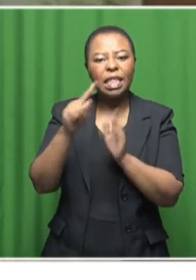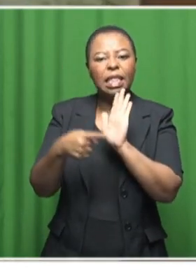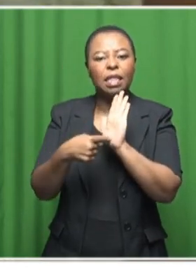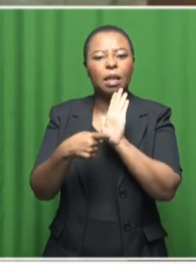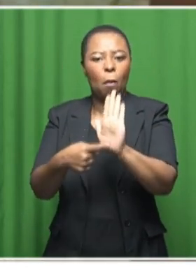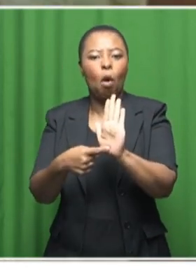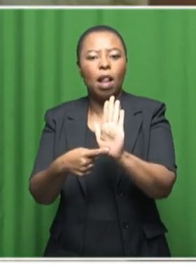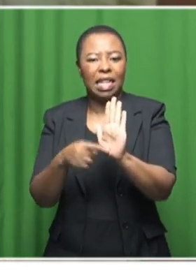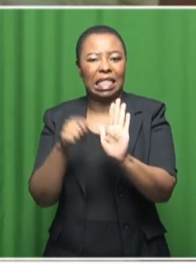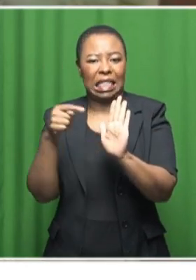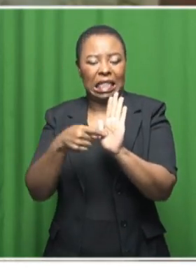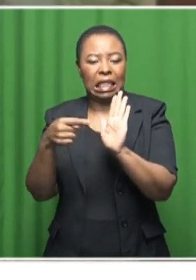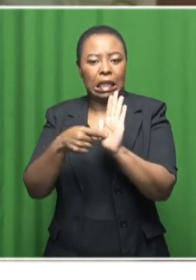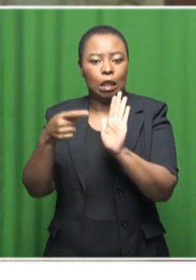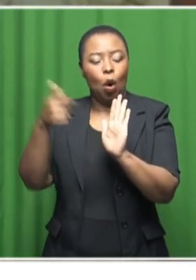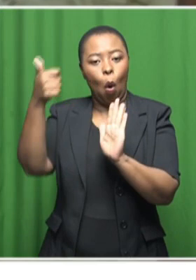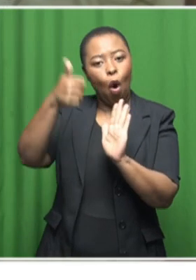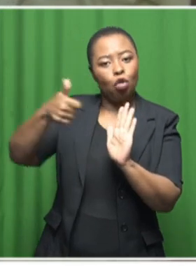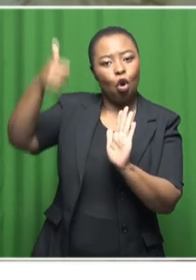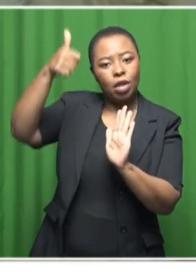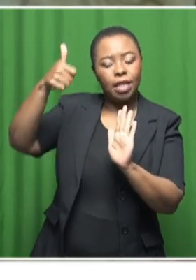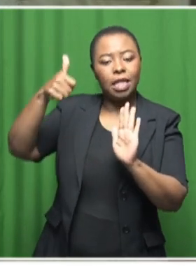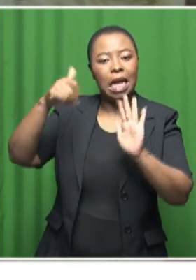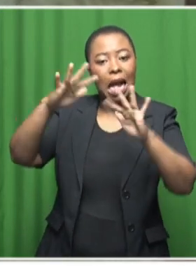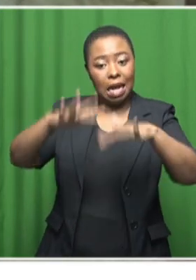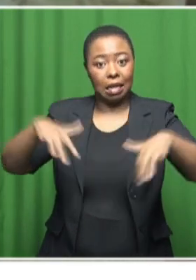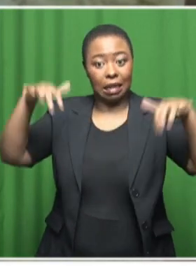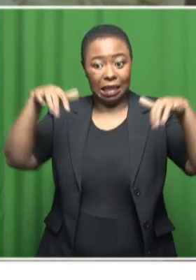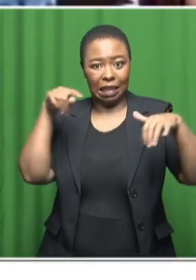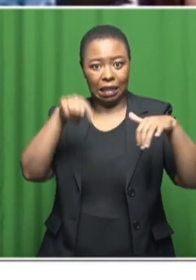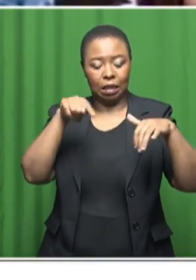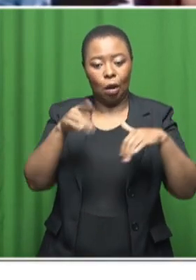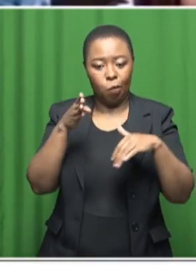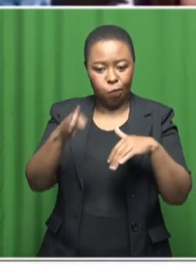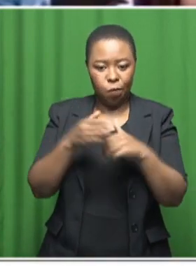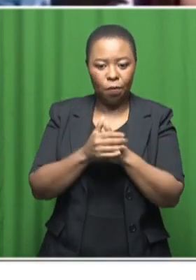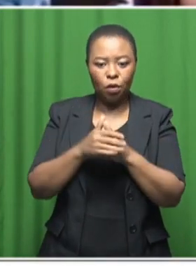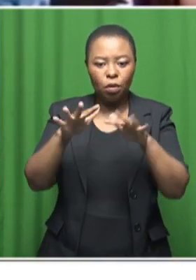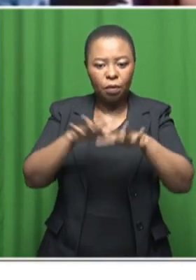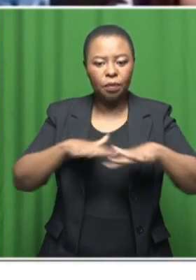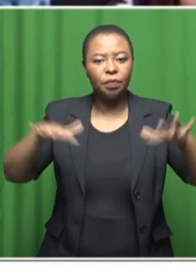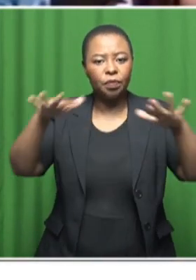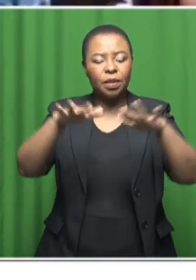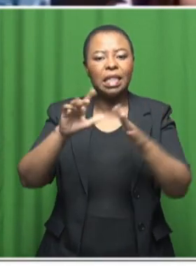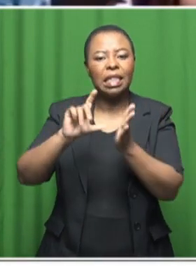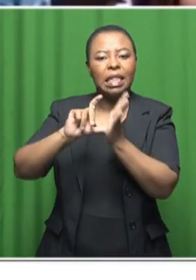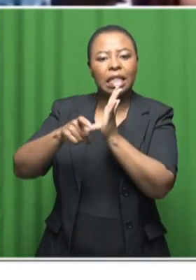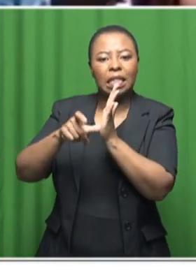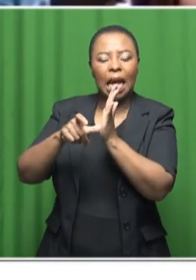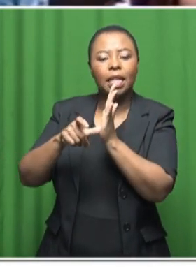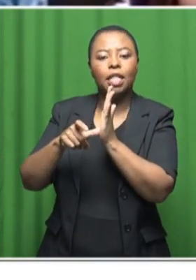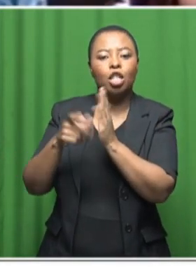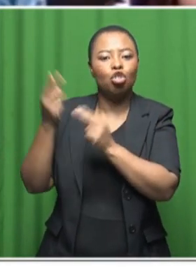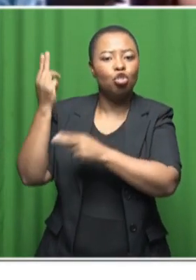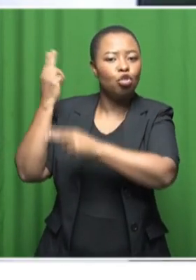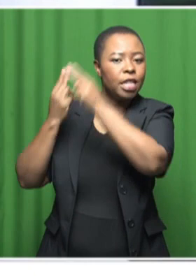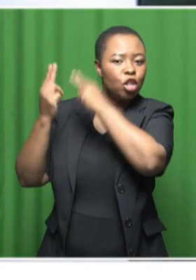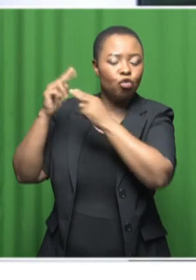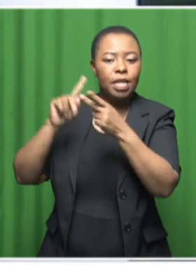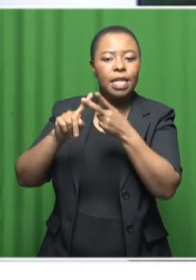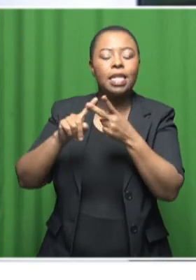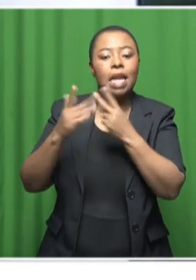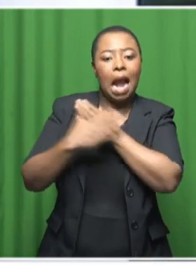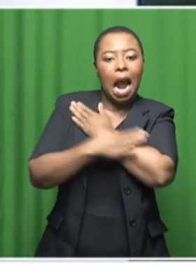the authority of the National Assembly. The mace was designed to reflect the history, traditions and diversity